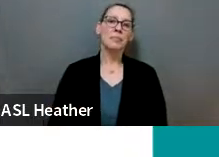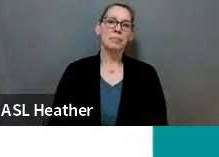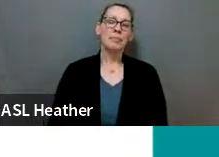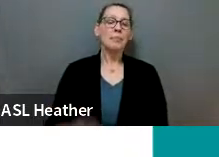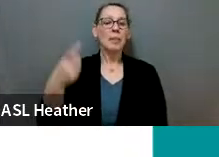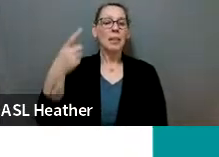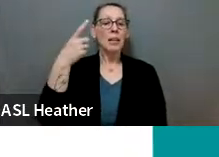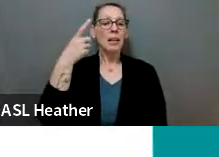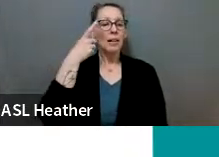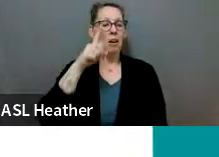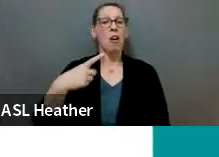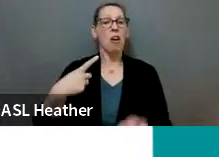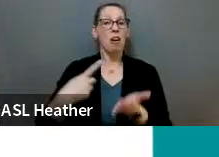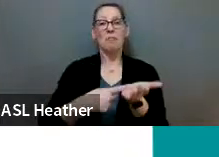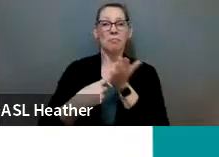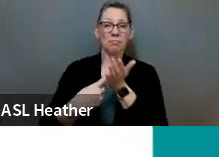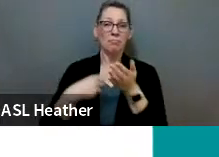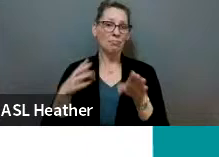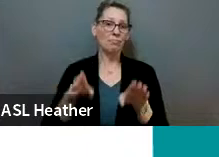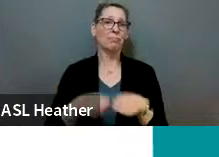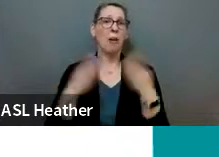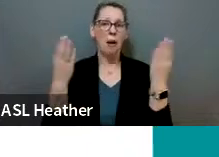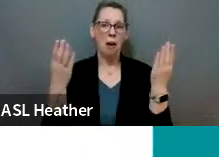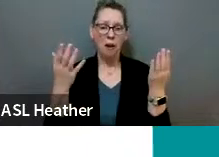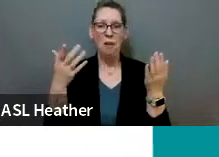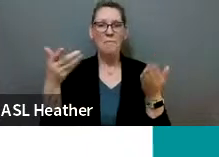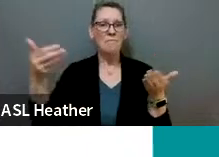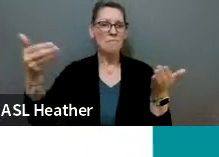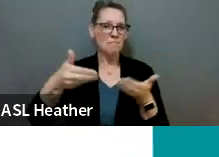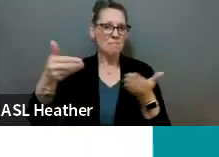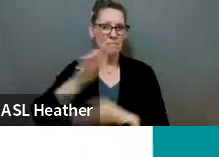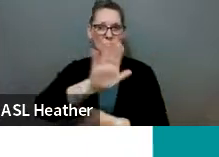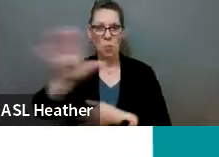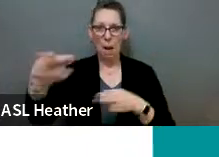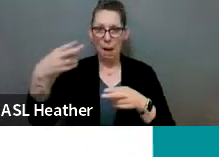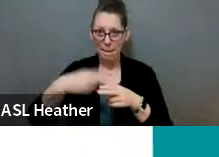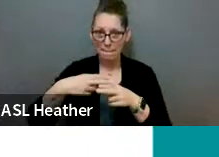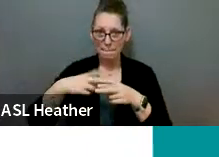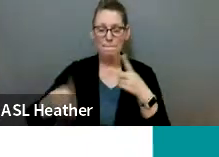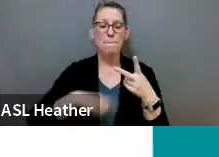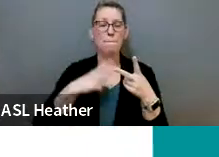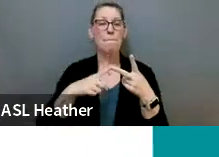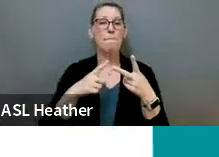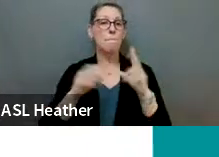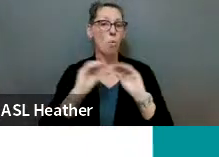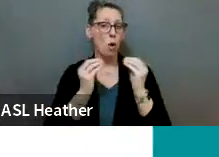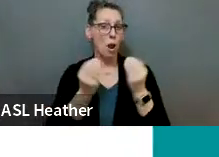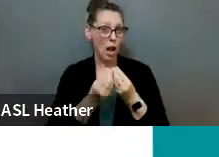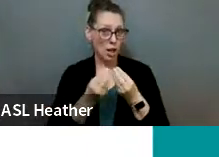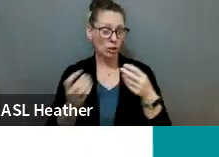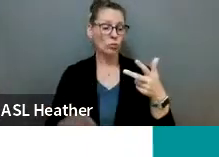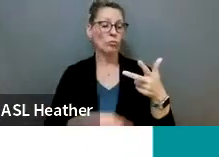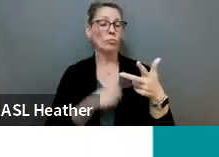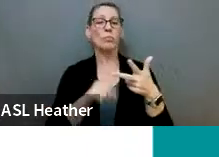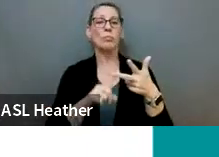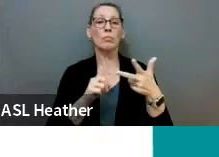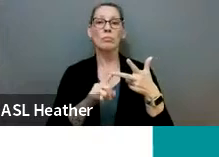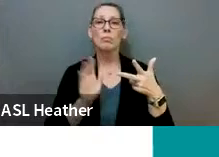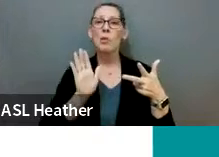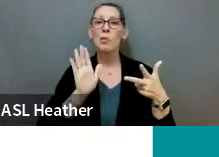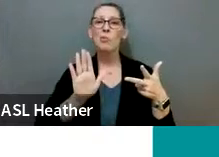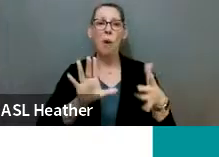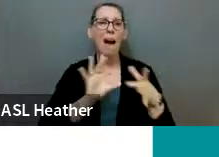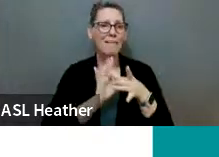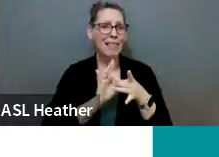our open discussion, I'd like to have everybody share your name, your organization, your affiliation or at-large